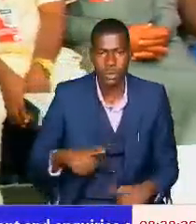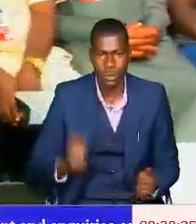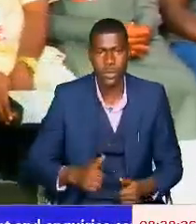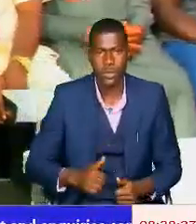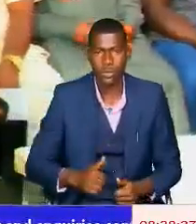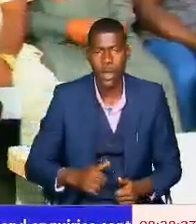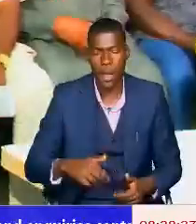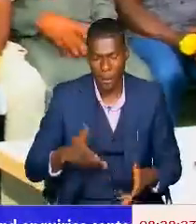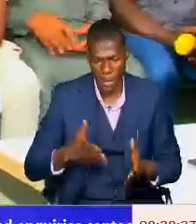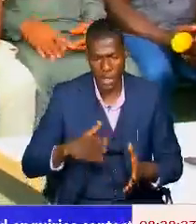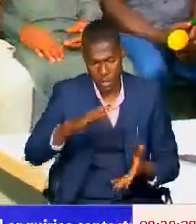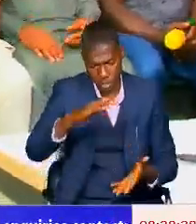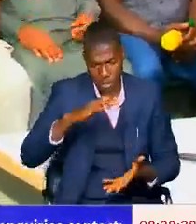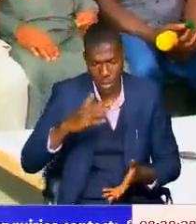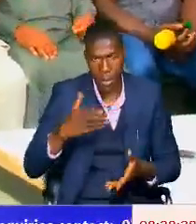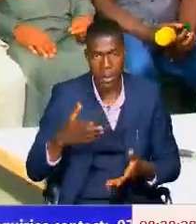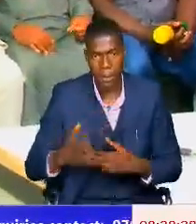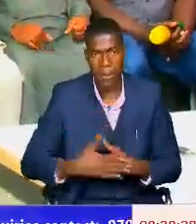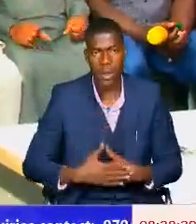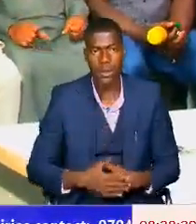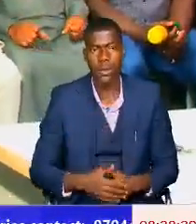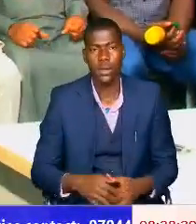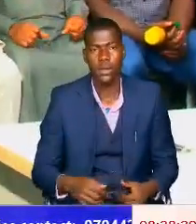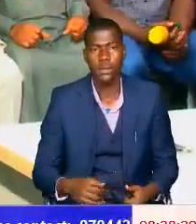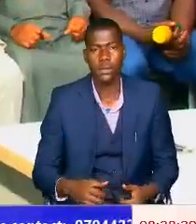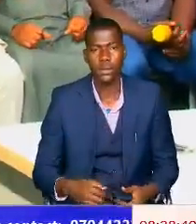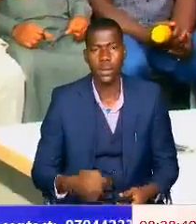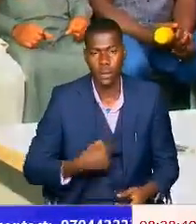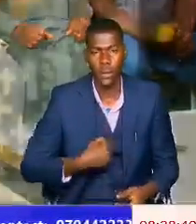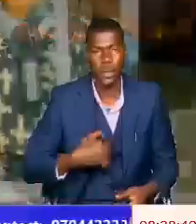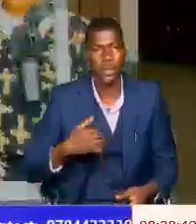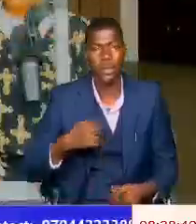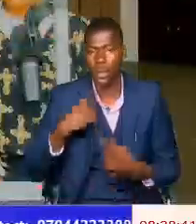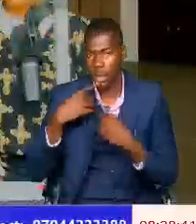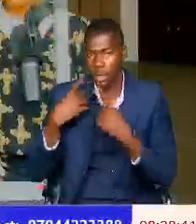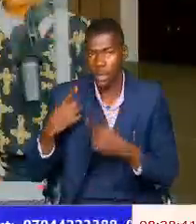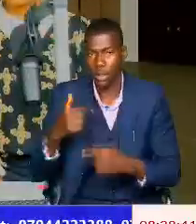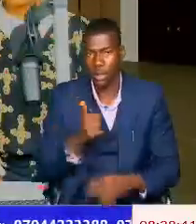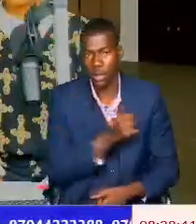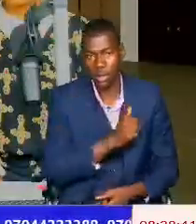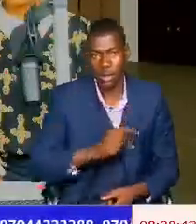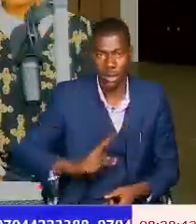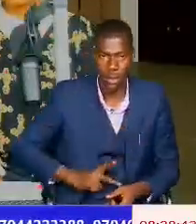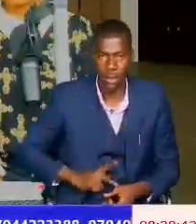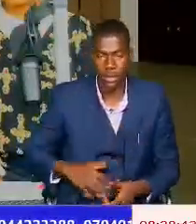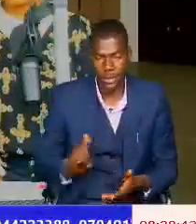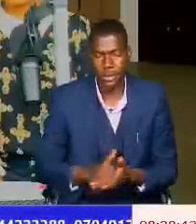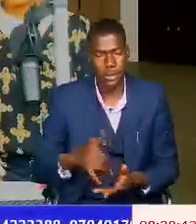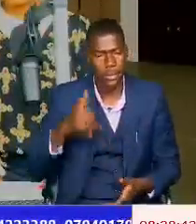fuel. I don't already tell Akramakala, call command. We will don't catch one thief.